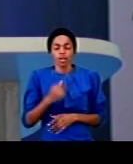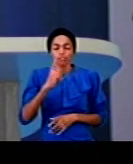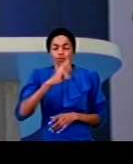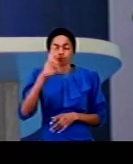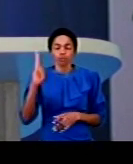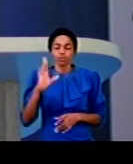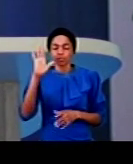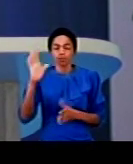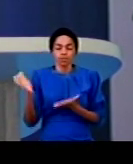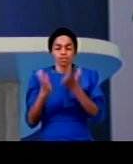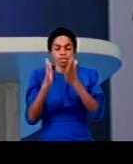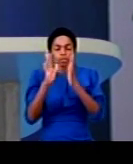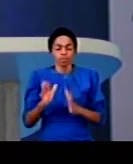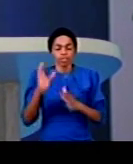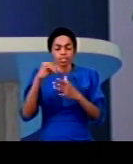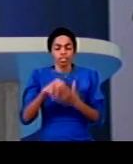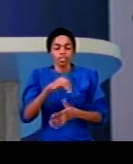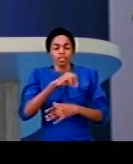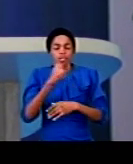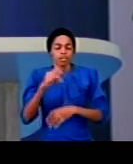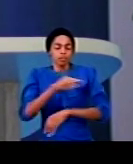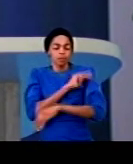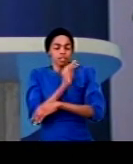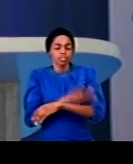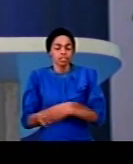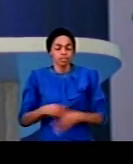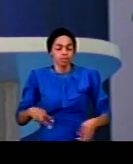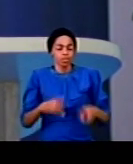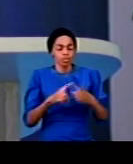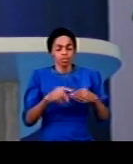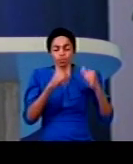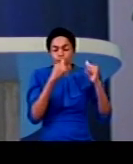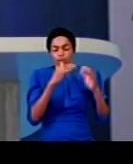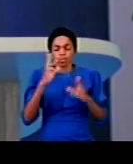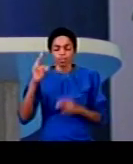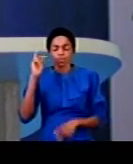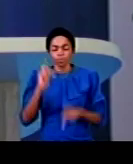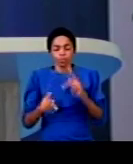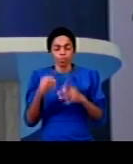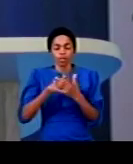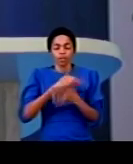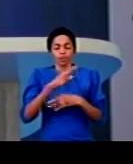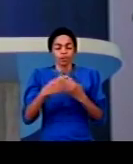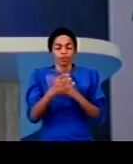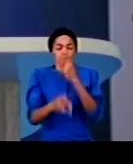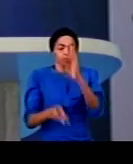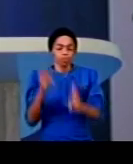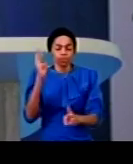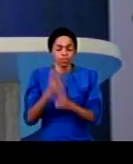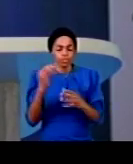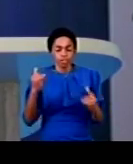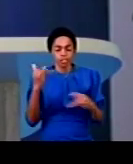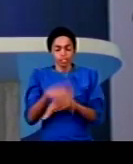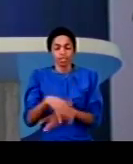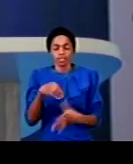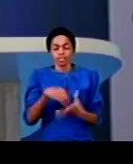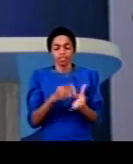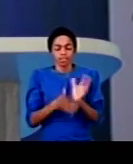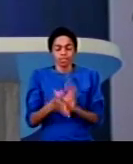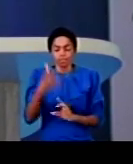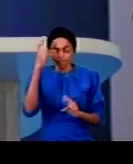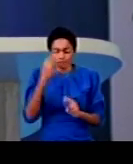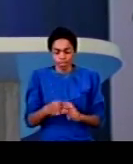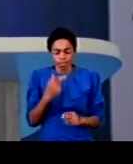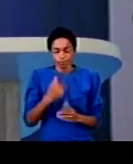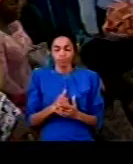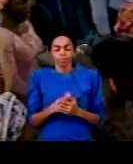In Jesus' name. We have come with great expectation. Our expectation shall